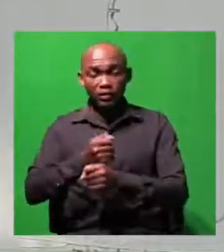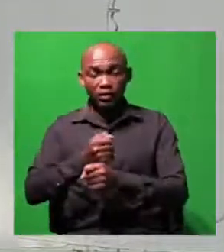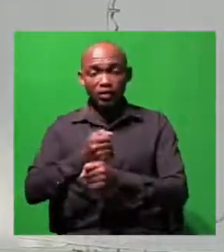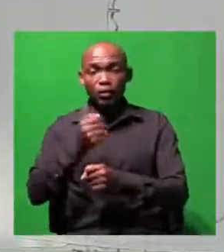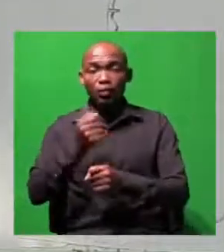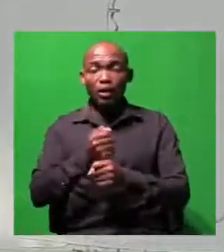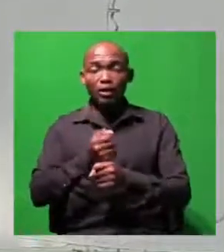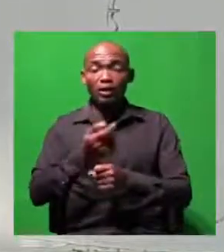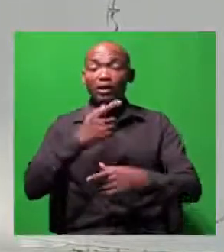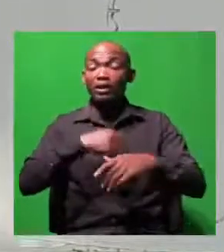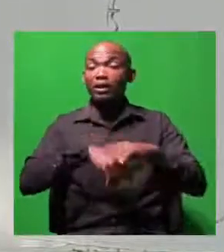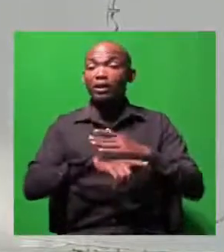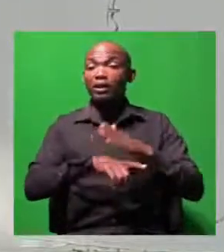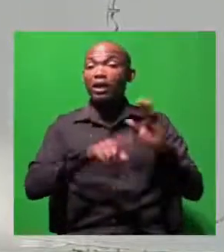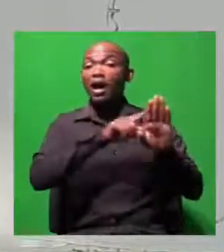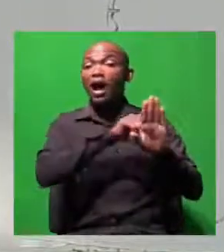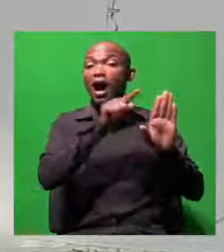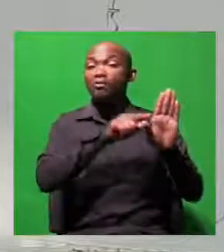the Africans